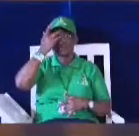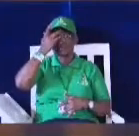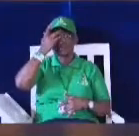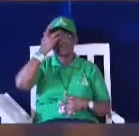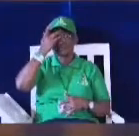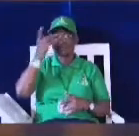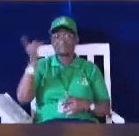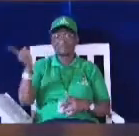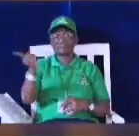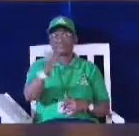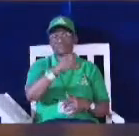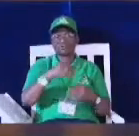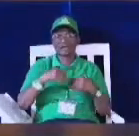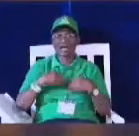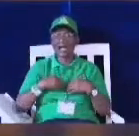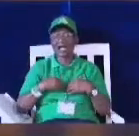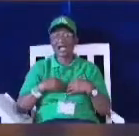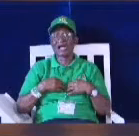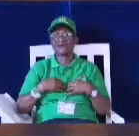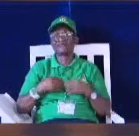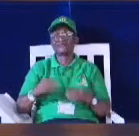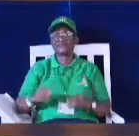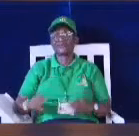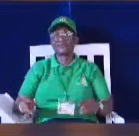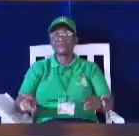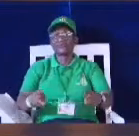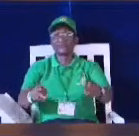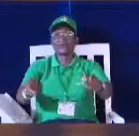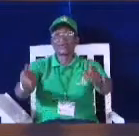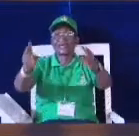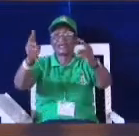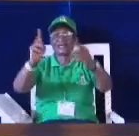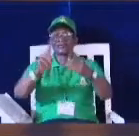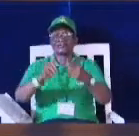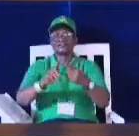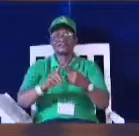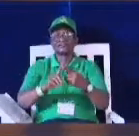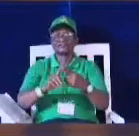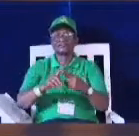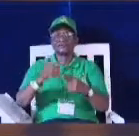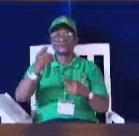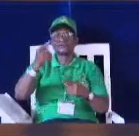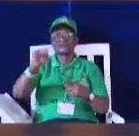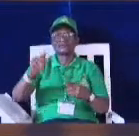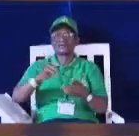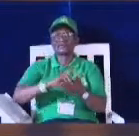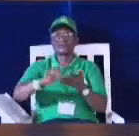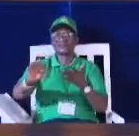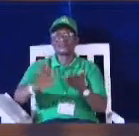you have access to divine healing.